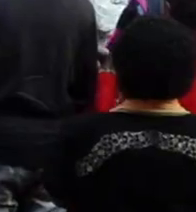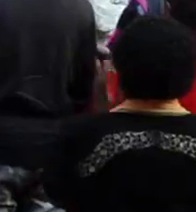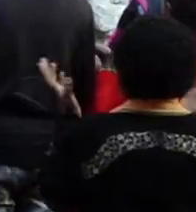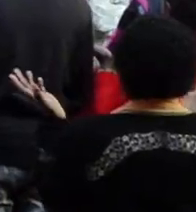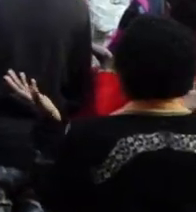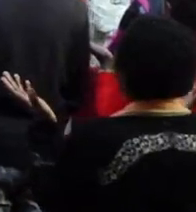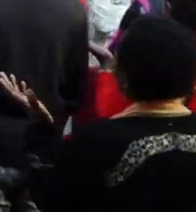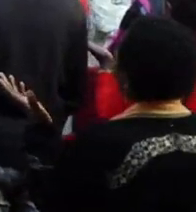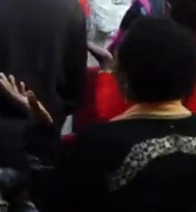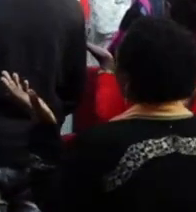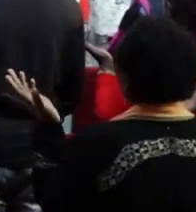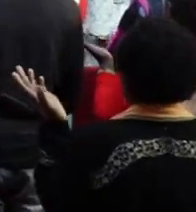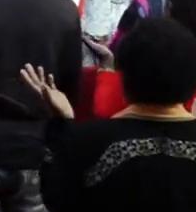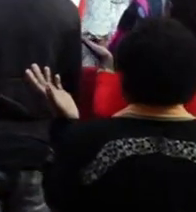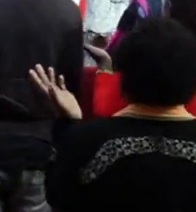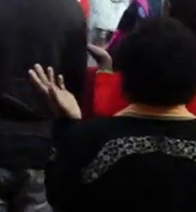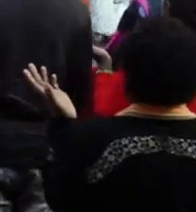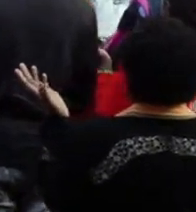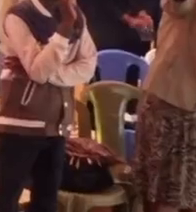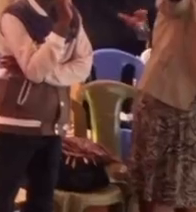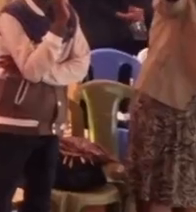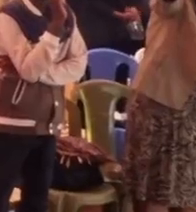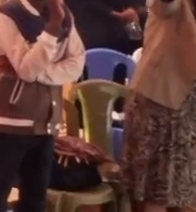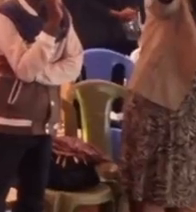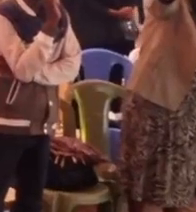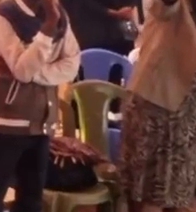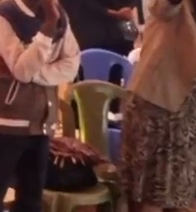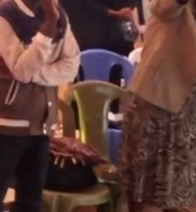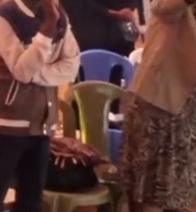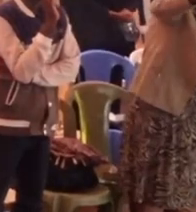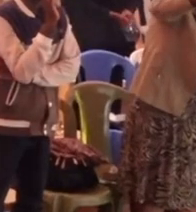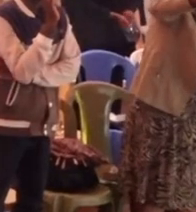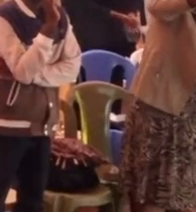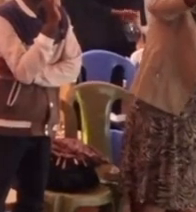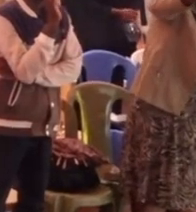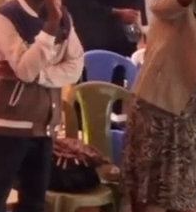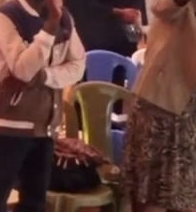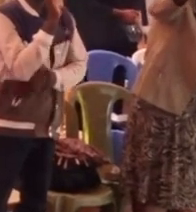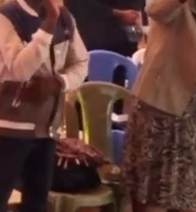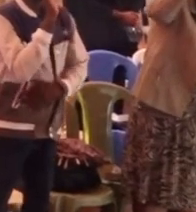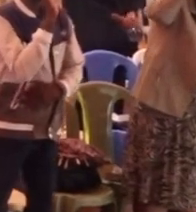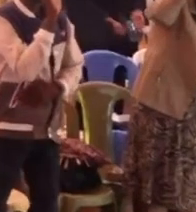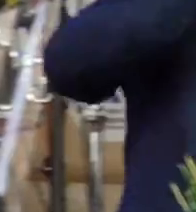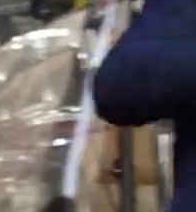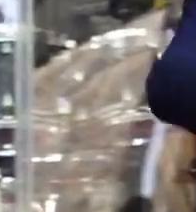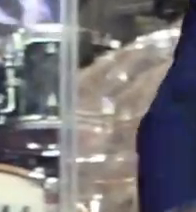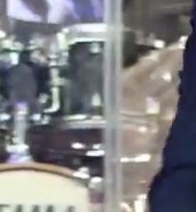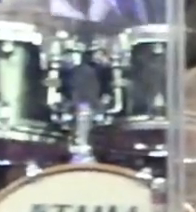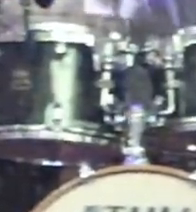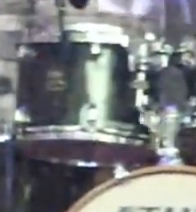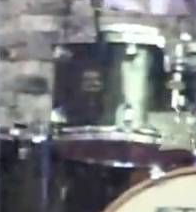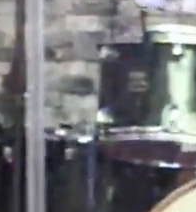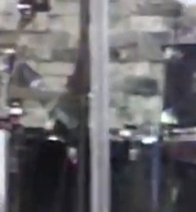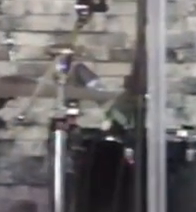your healing. Okay, uponyazi. Receive your deliverance. Okay, ukombozi wako. Receive your restoration. Okay, urejesho. In the name of Jesus Christ. Katika jina la